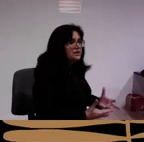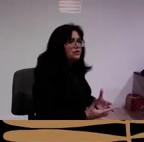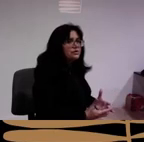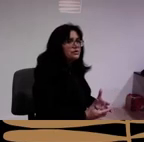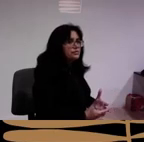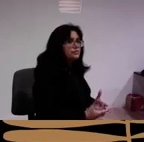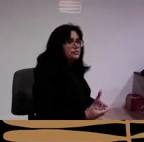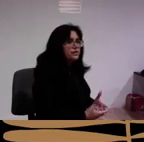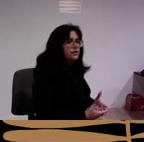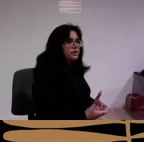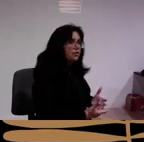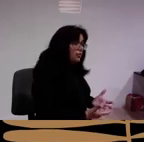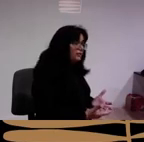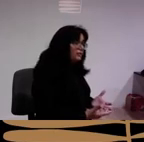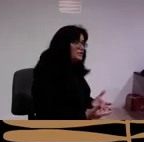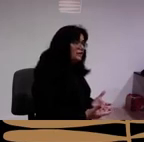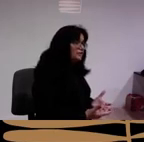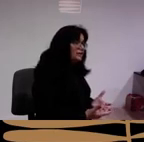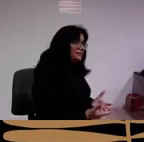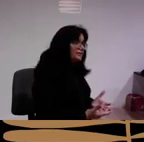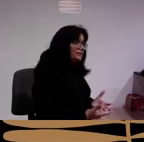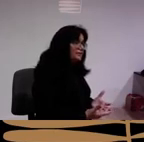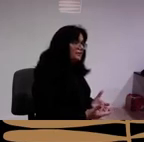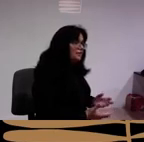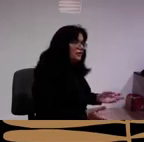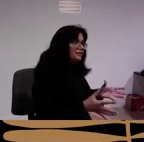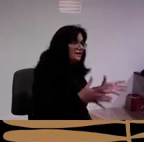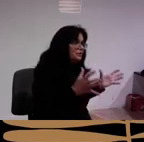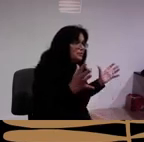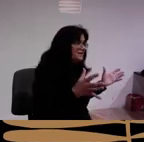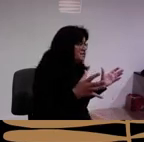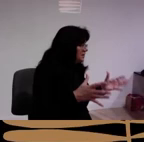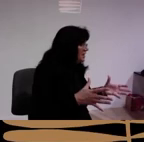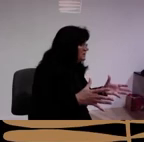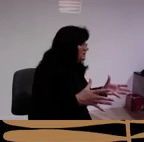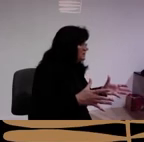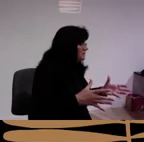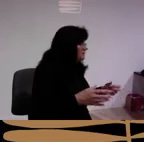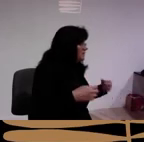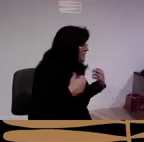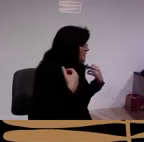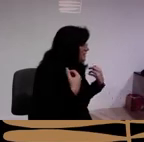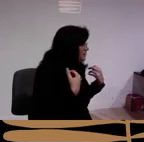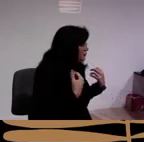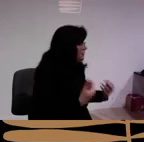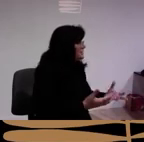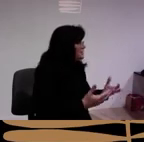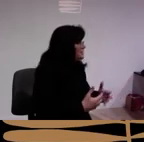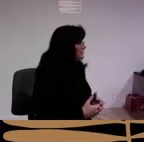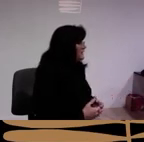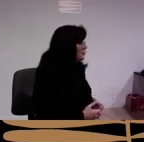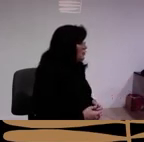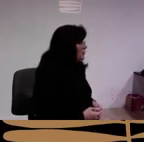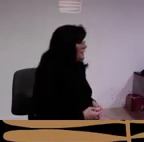animals, ecosystems, all of them were suffering. Finally, he was made to laugh and he